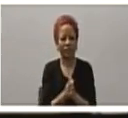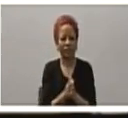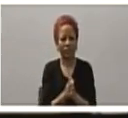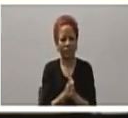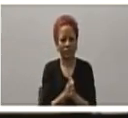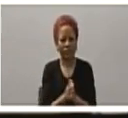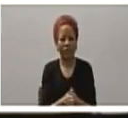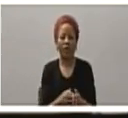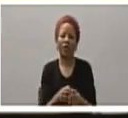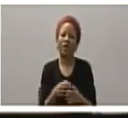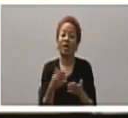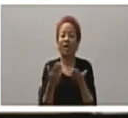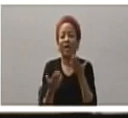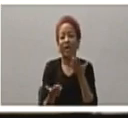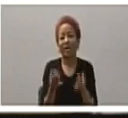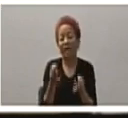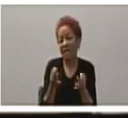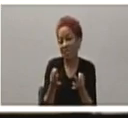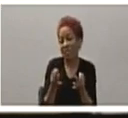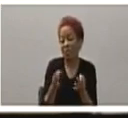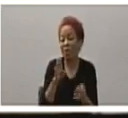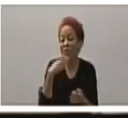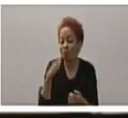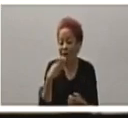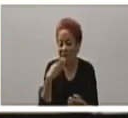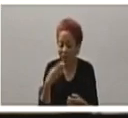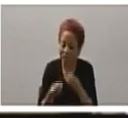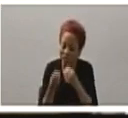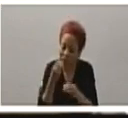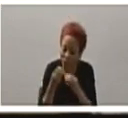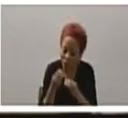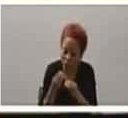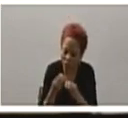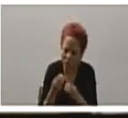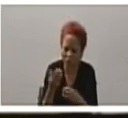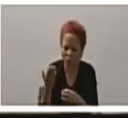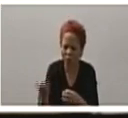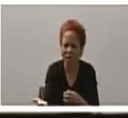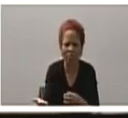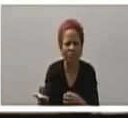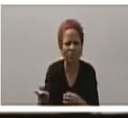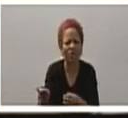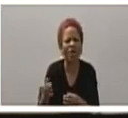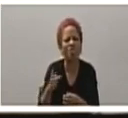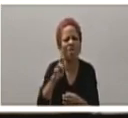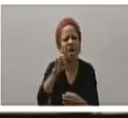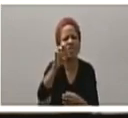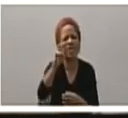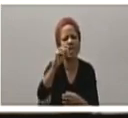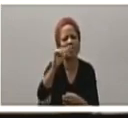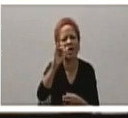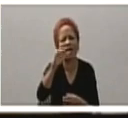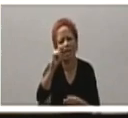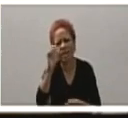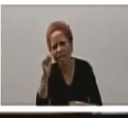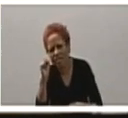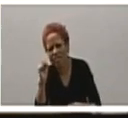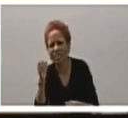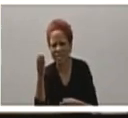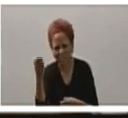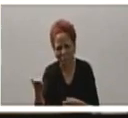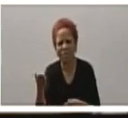example, food, this is a leftover, or the remains of a city. It is the ruins,